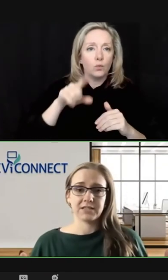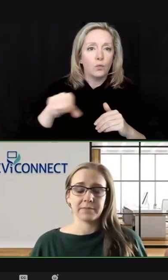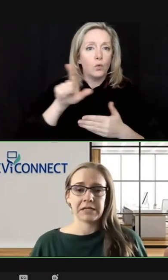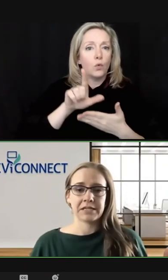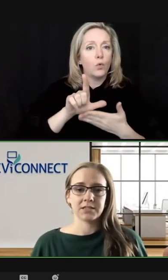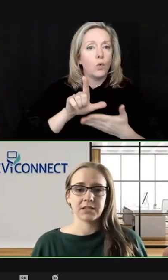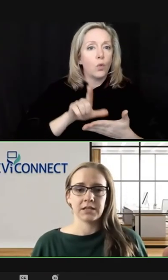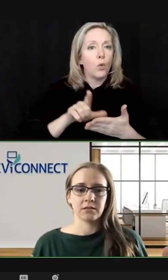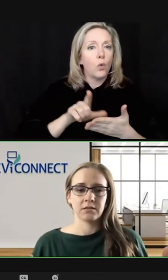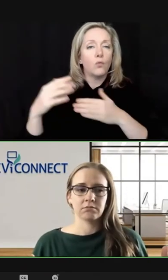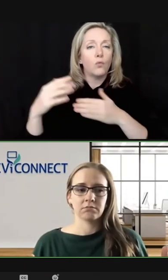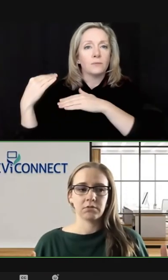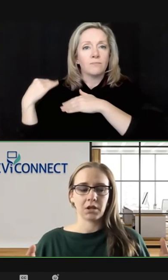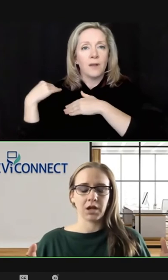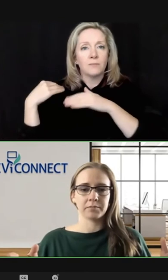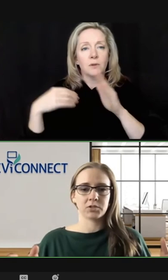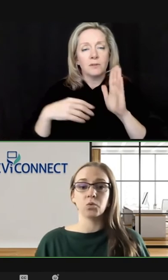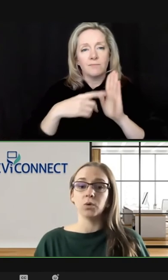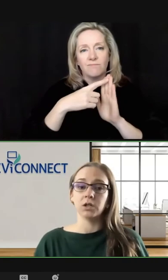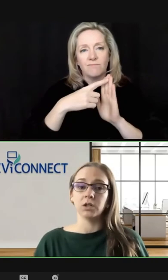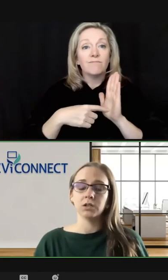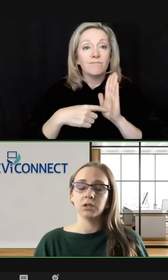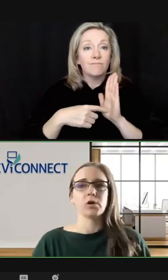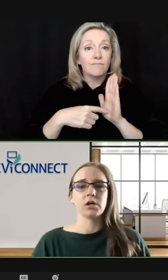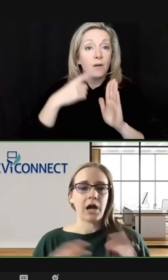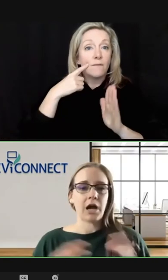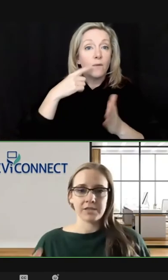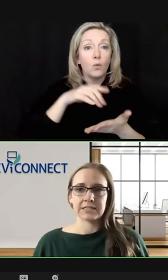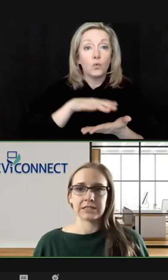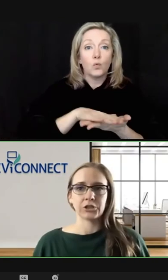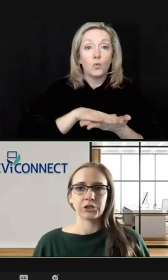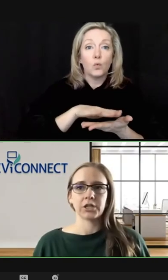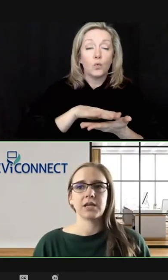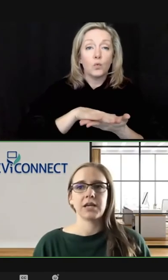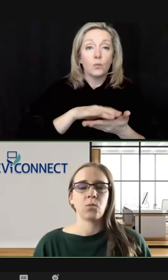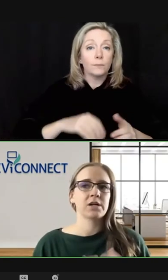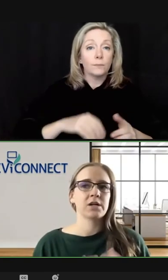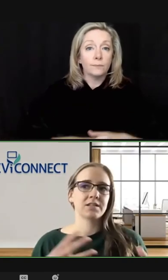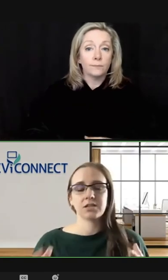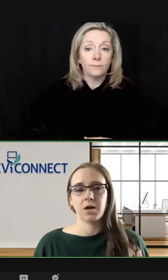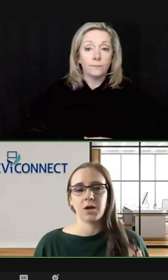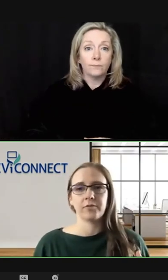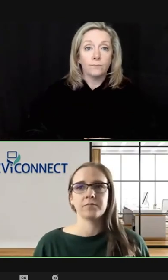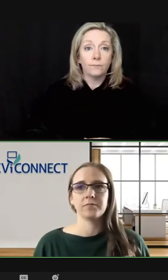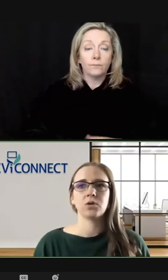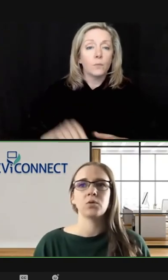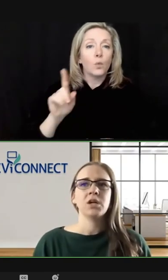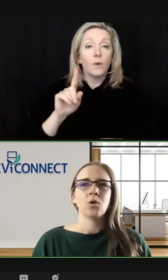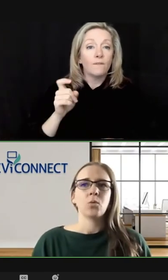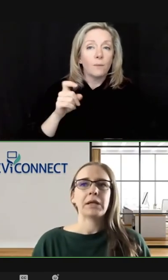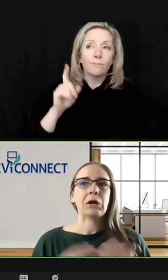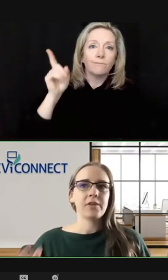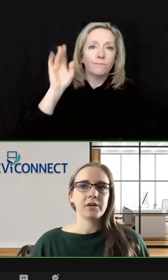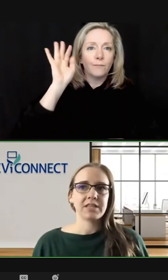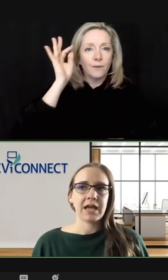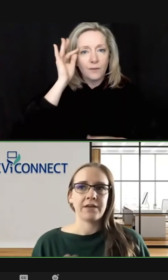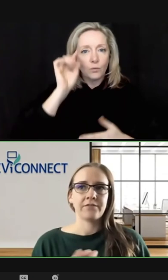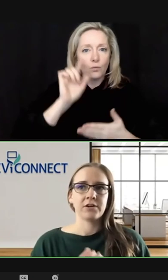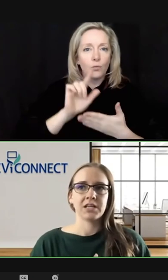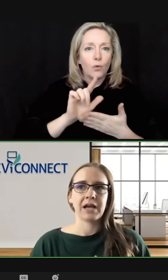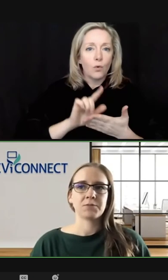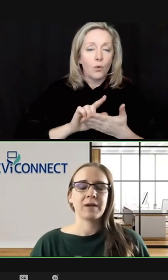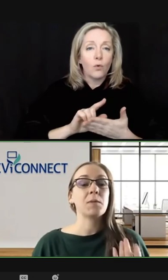our responsibilities in school for these learners and where does this come from? So we know that